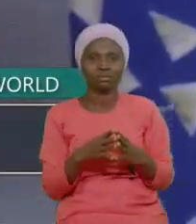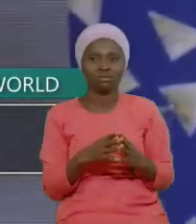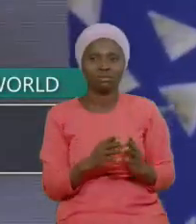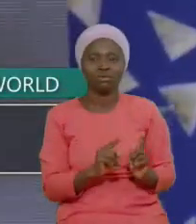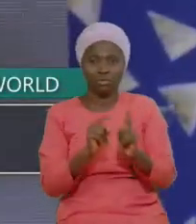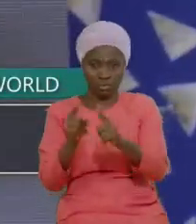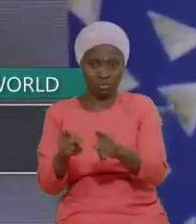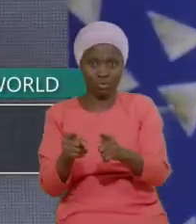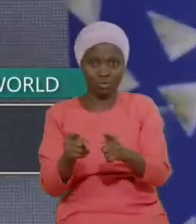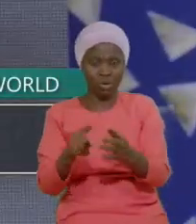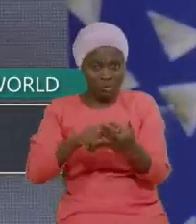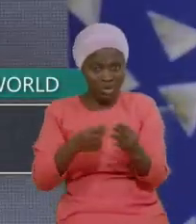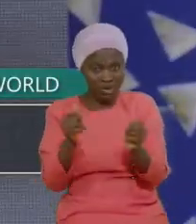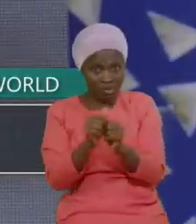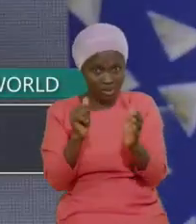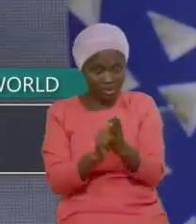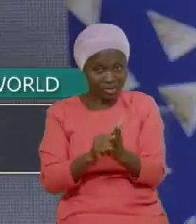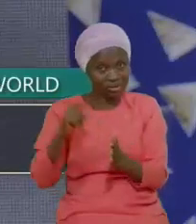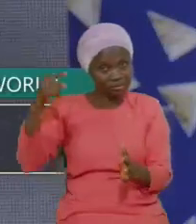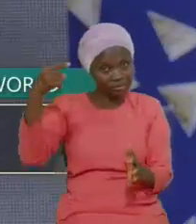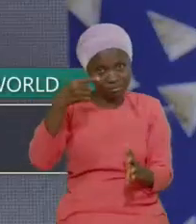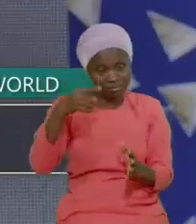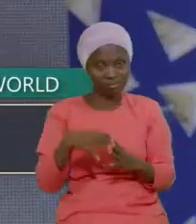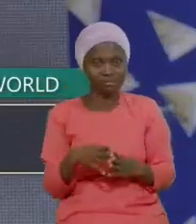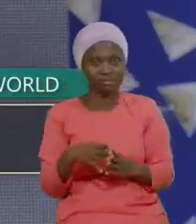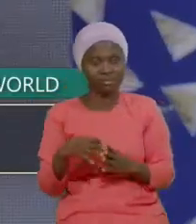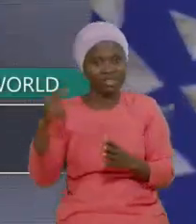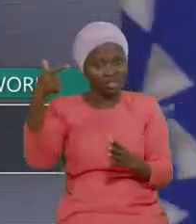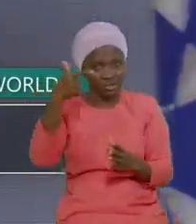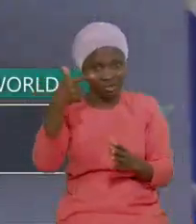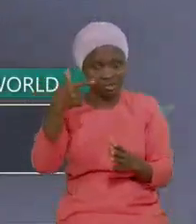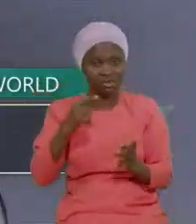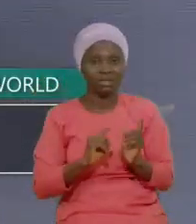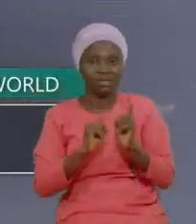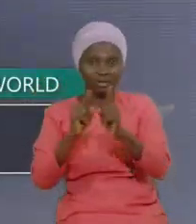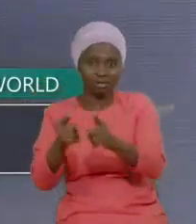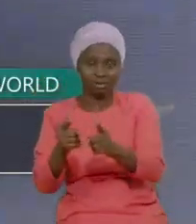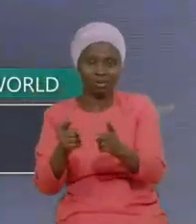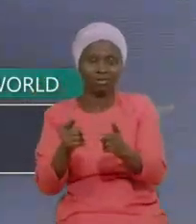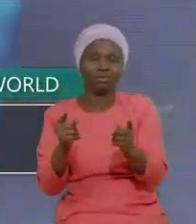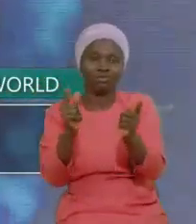G, get to the Alpha and Omega.